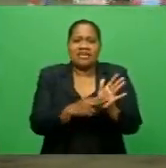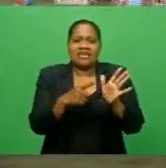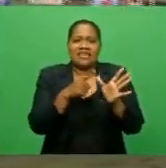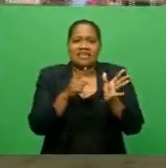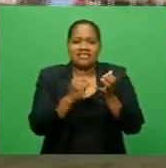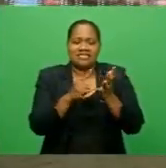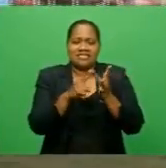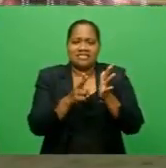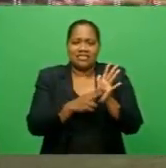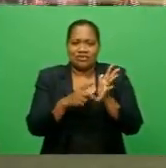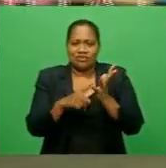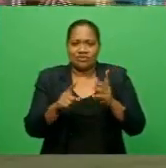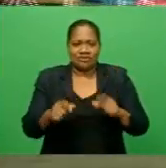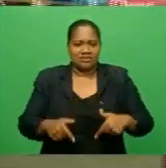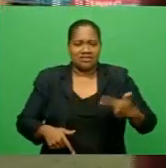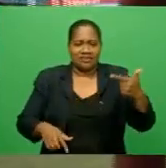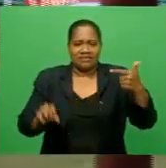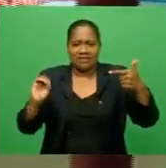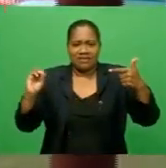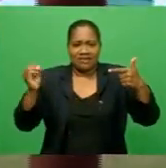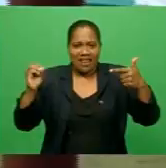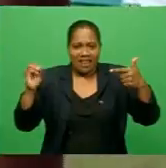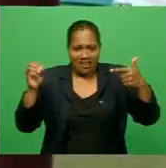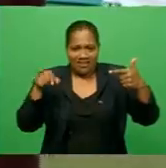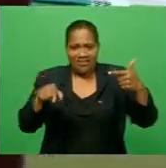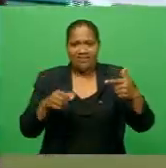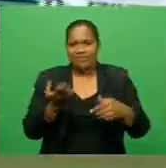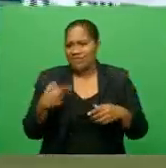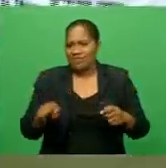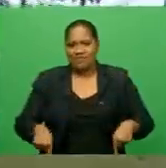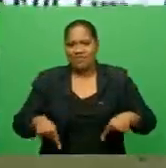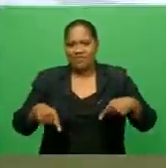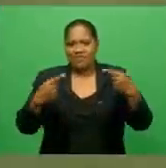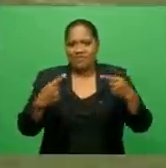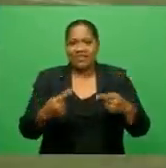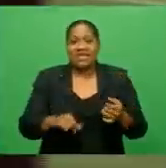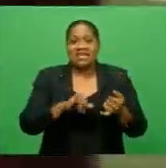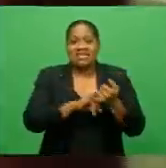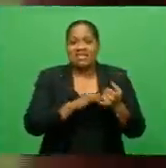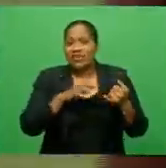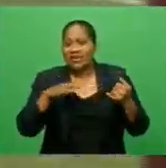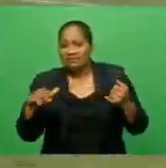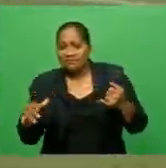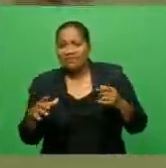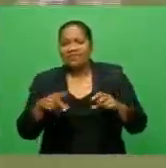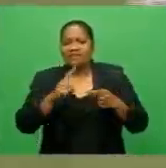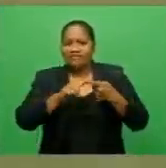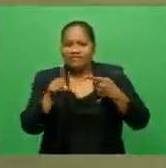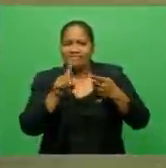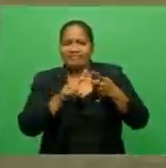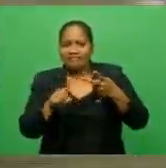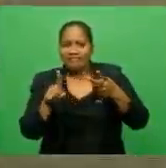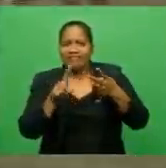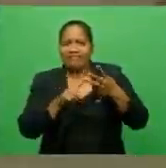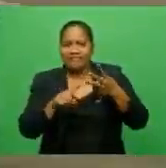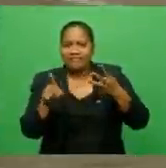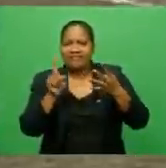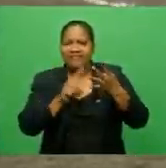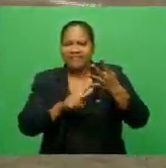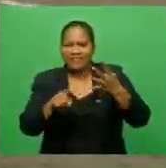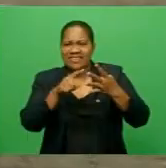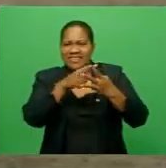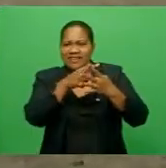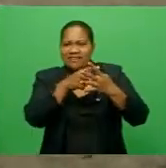group match. Setareki Hughes netted a double while Franz Katarongo, Bruce Hughes, Selosi Rayangona,